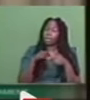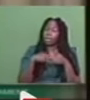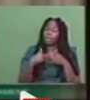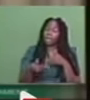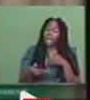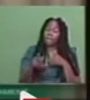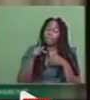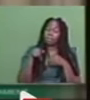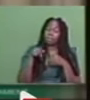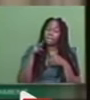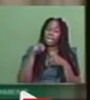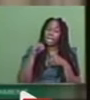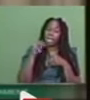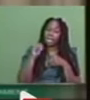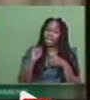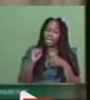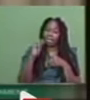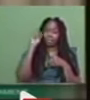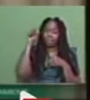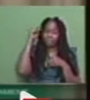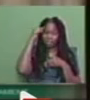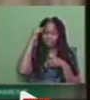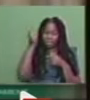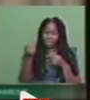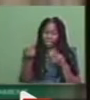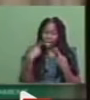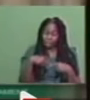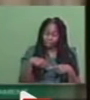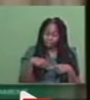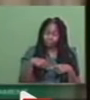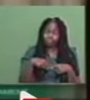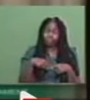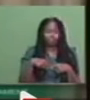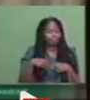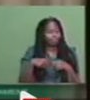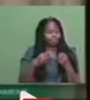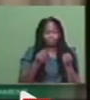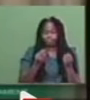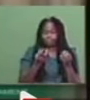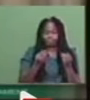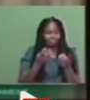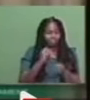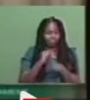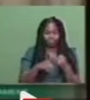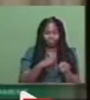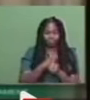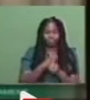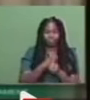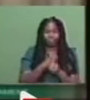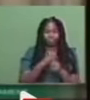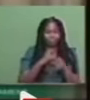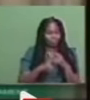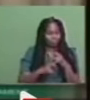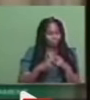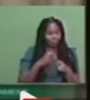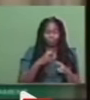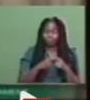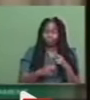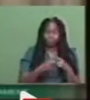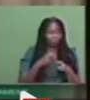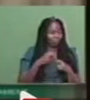actually they actually brought the legislation, so we would have lost all those years of monies that could have gone into the